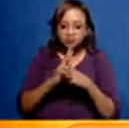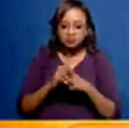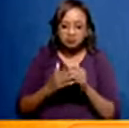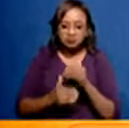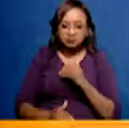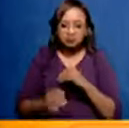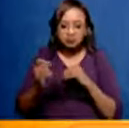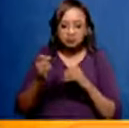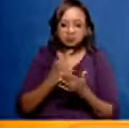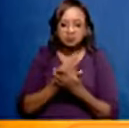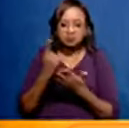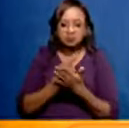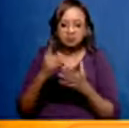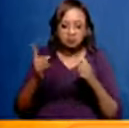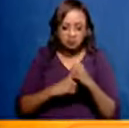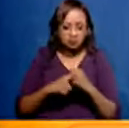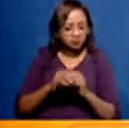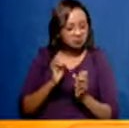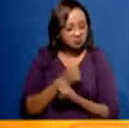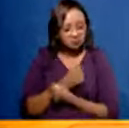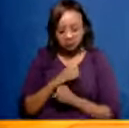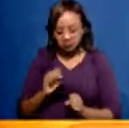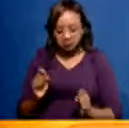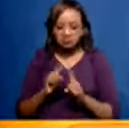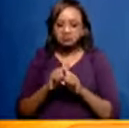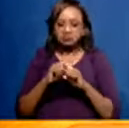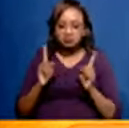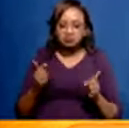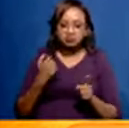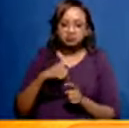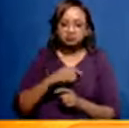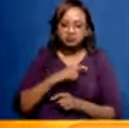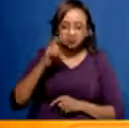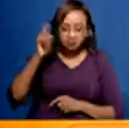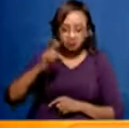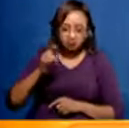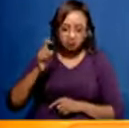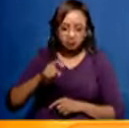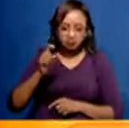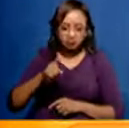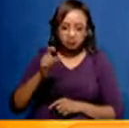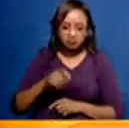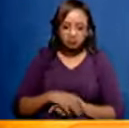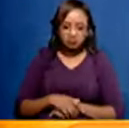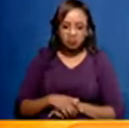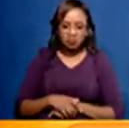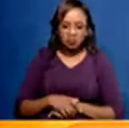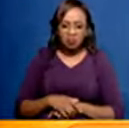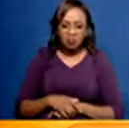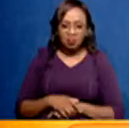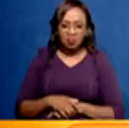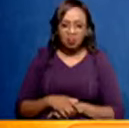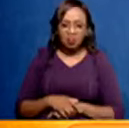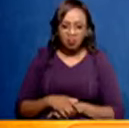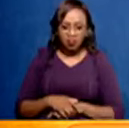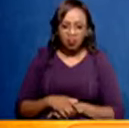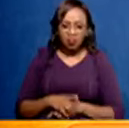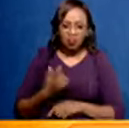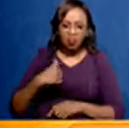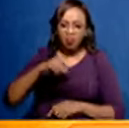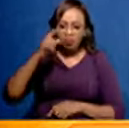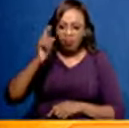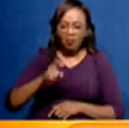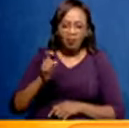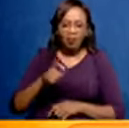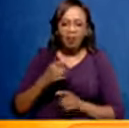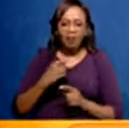6 weeks? Obviously not. But at the same time, we need to take a quantum leap, right? We can't go gradual. We